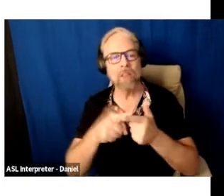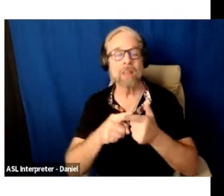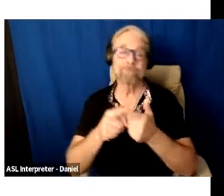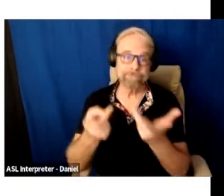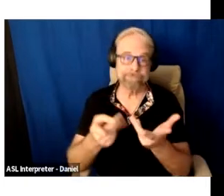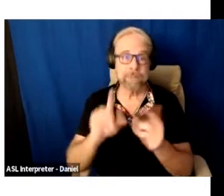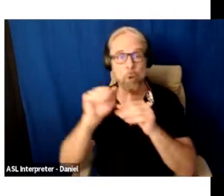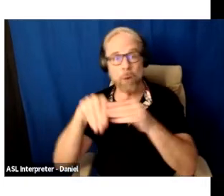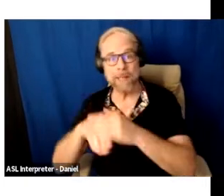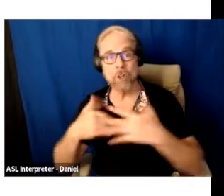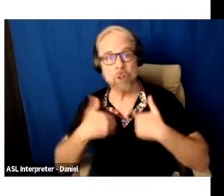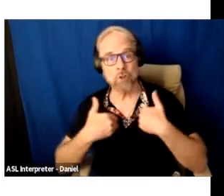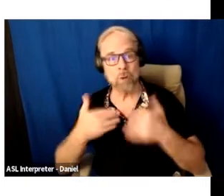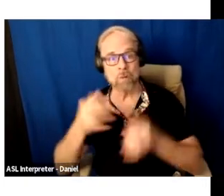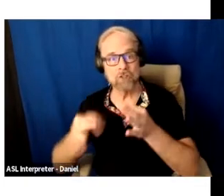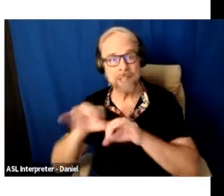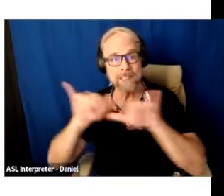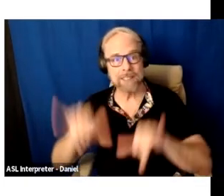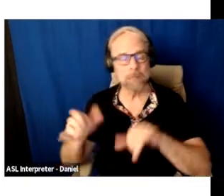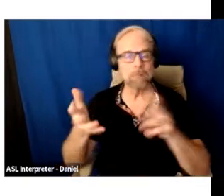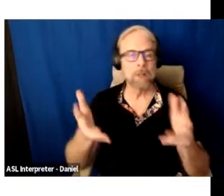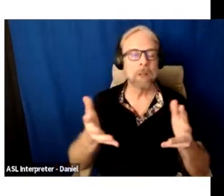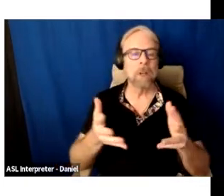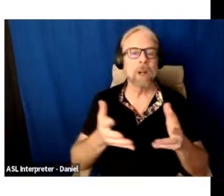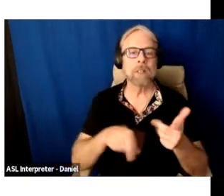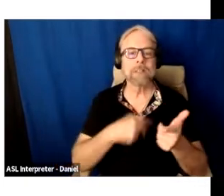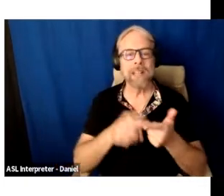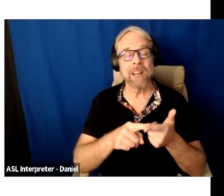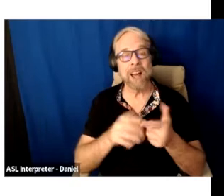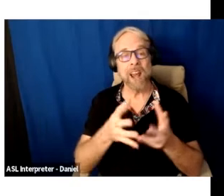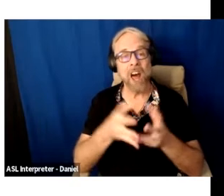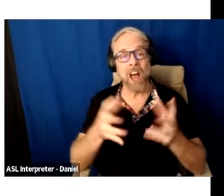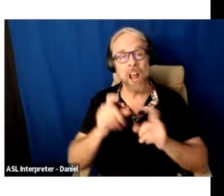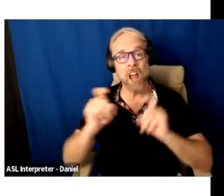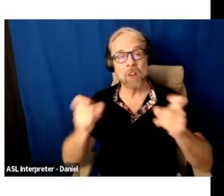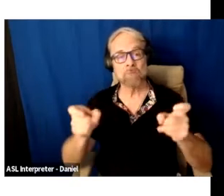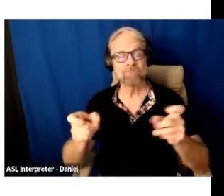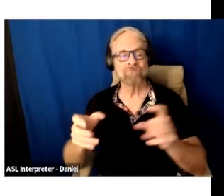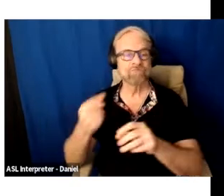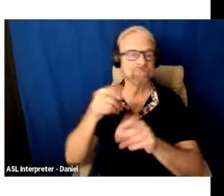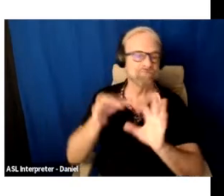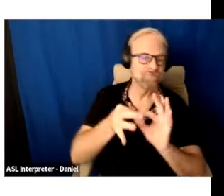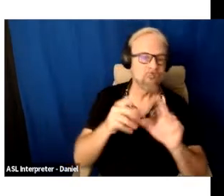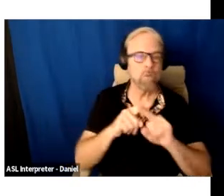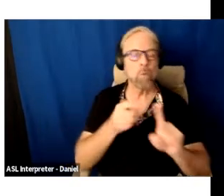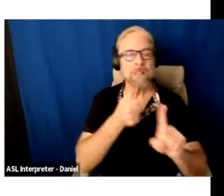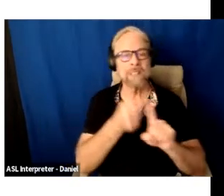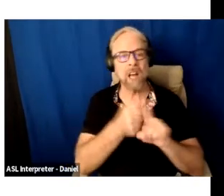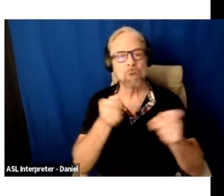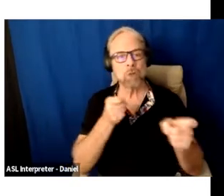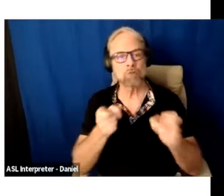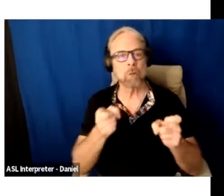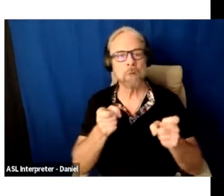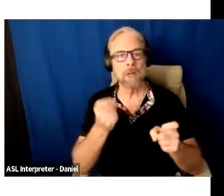system. And much of the attribution goes to self-control, though we already saw one